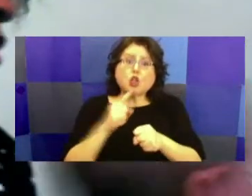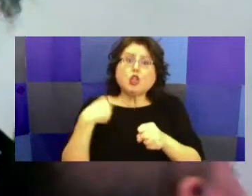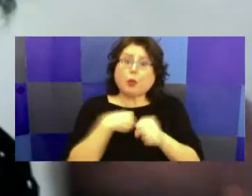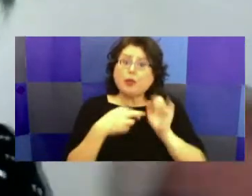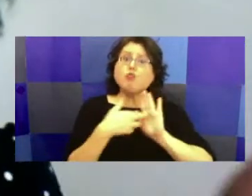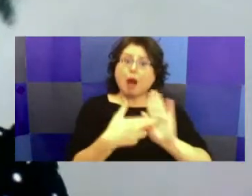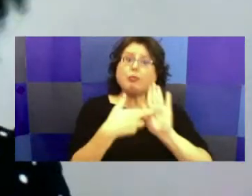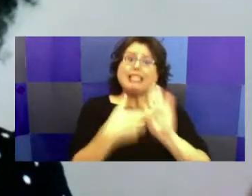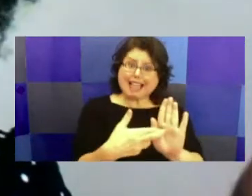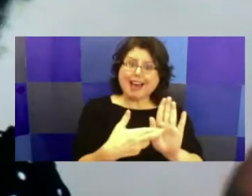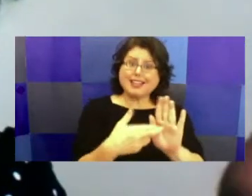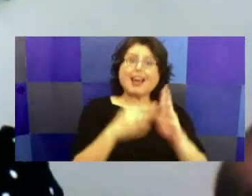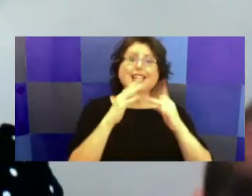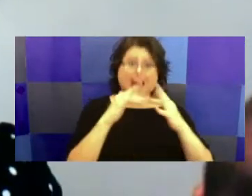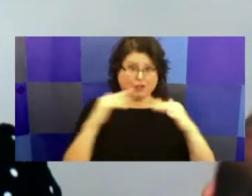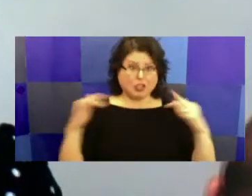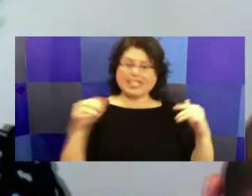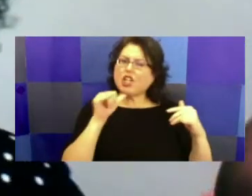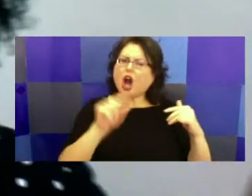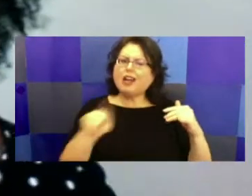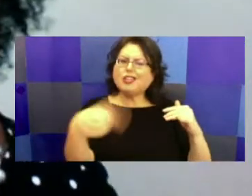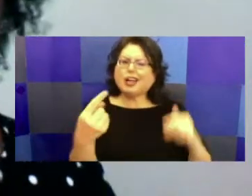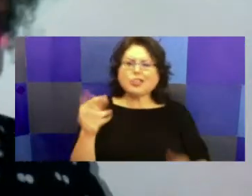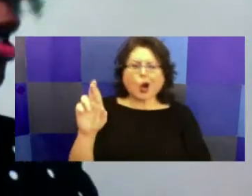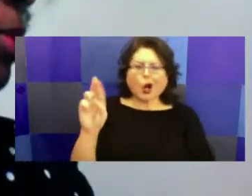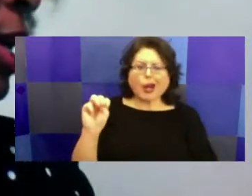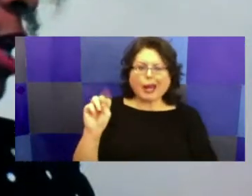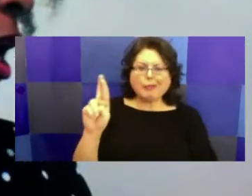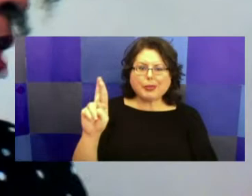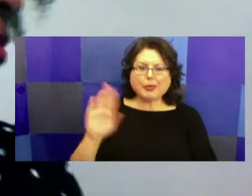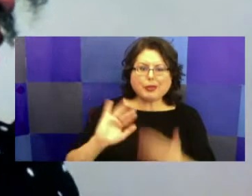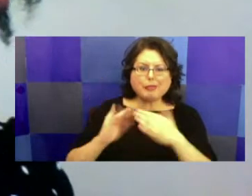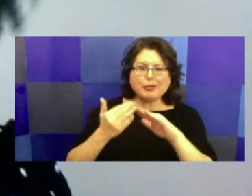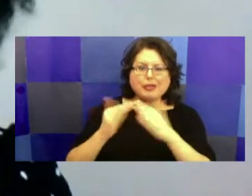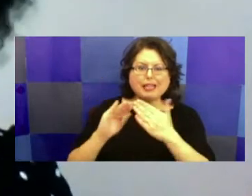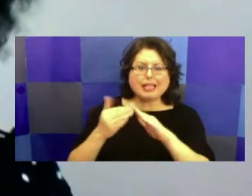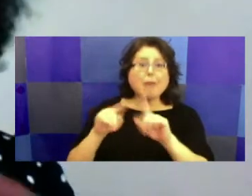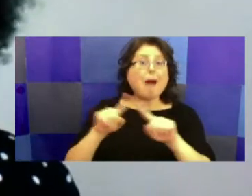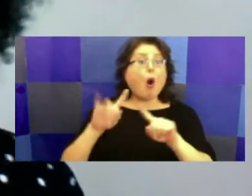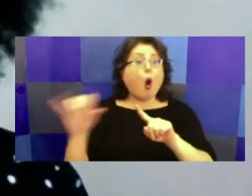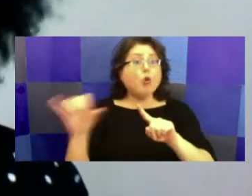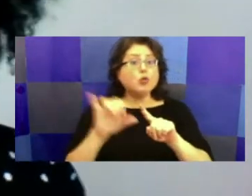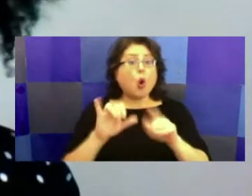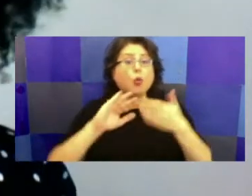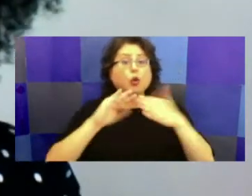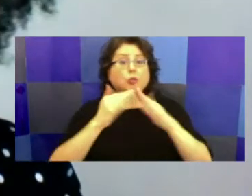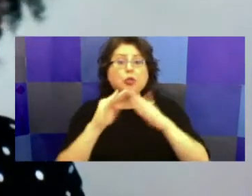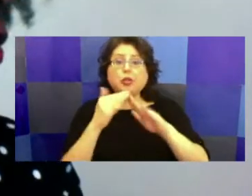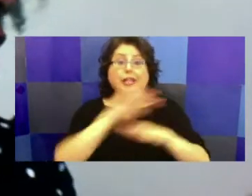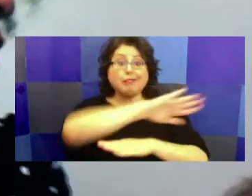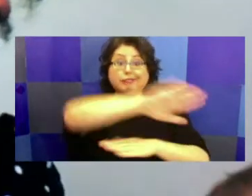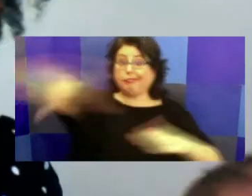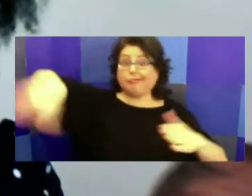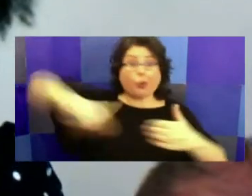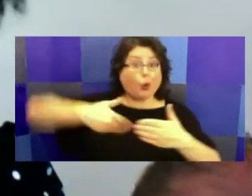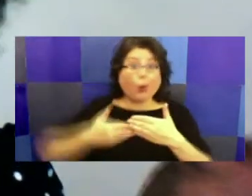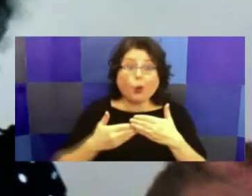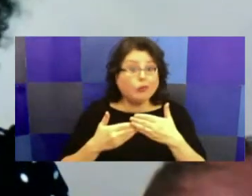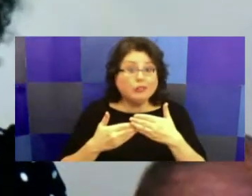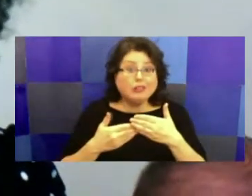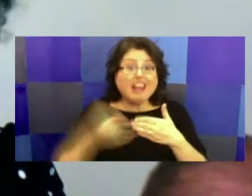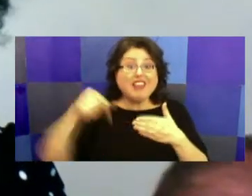of the diversity of not just the RMU community, but the community abroad, so our